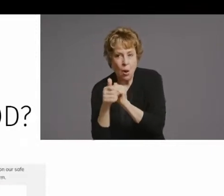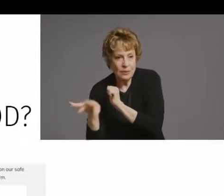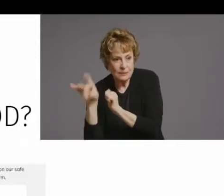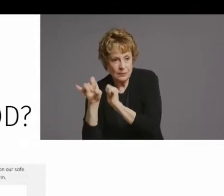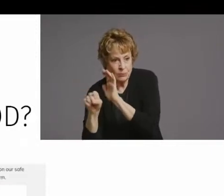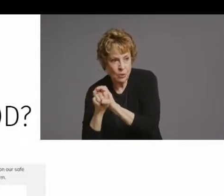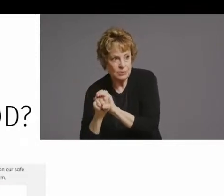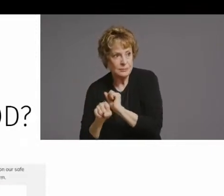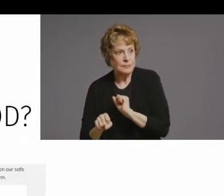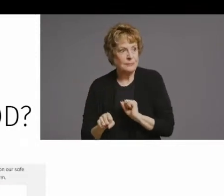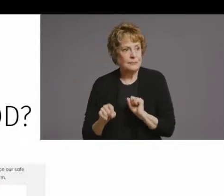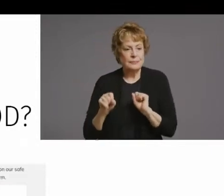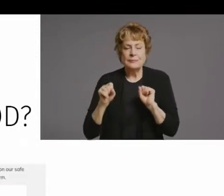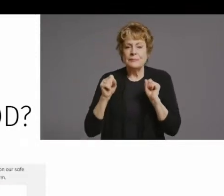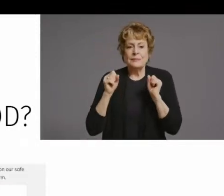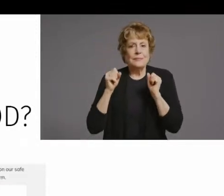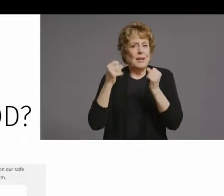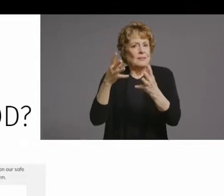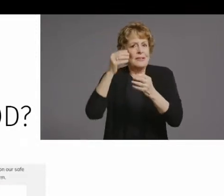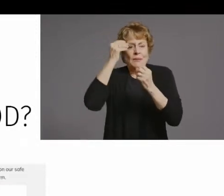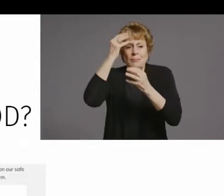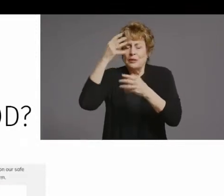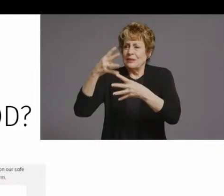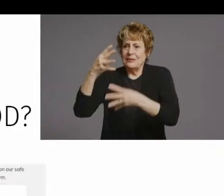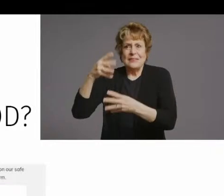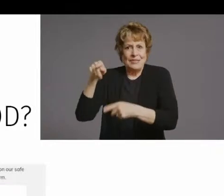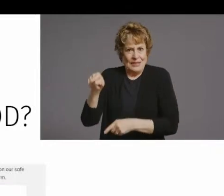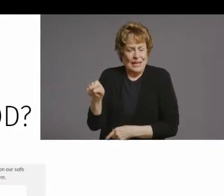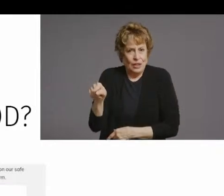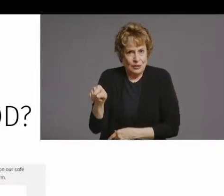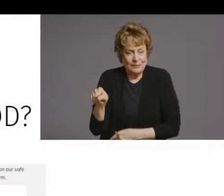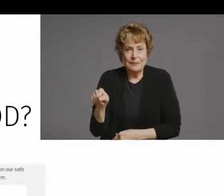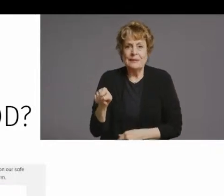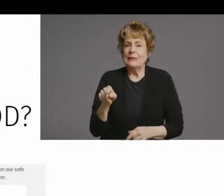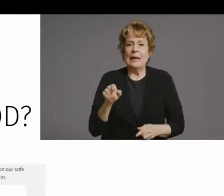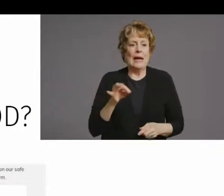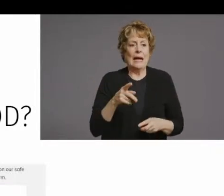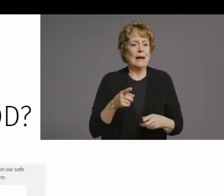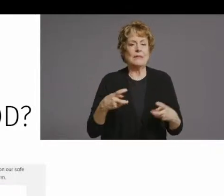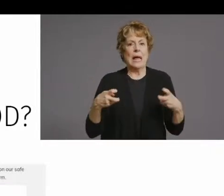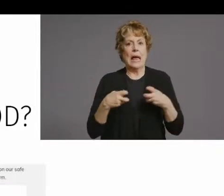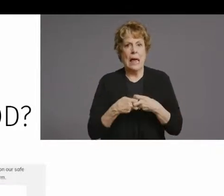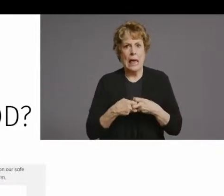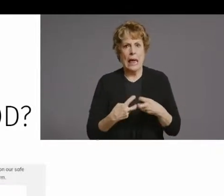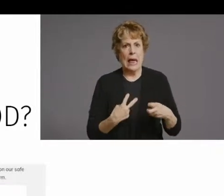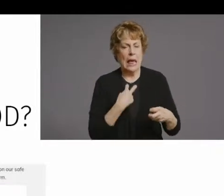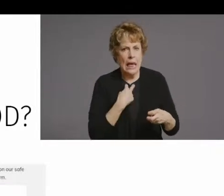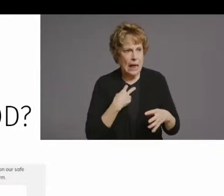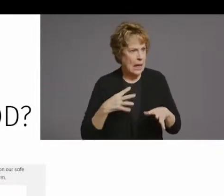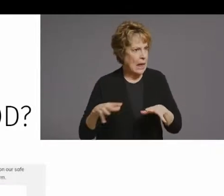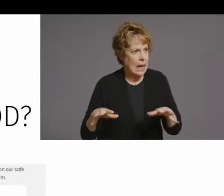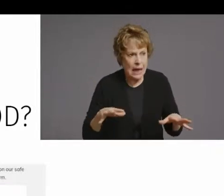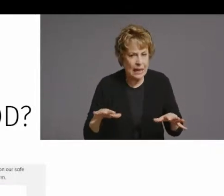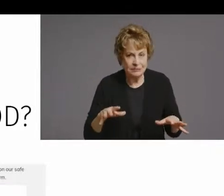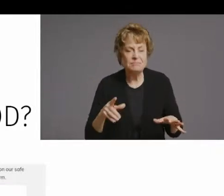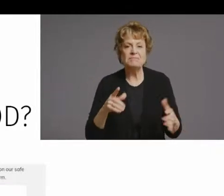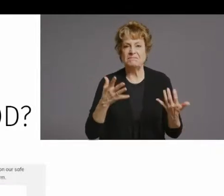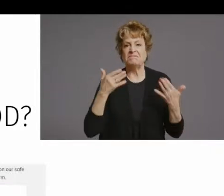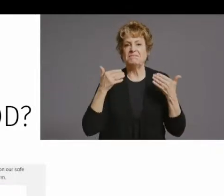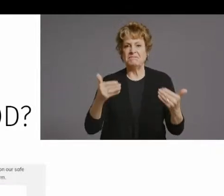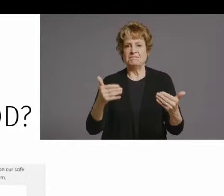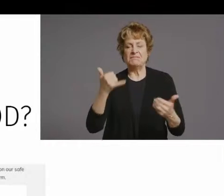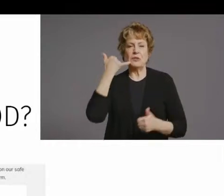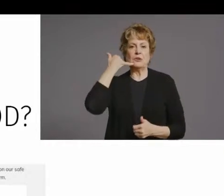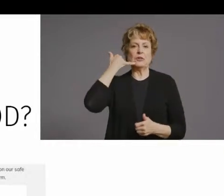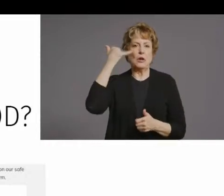been allocated vaccine. For those that don't have access to the internet, or for those that would prefer to work with a live person to help